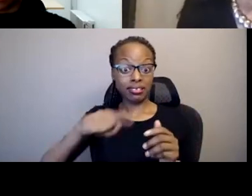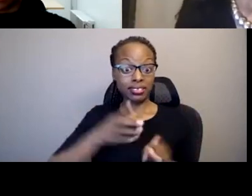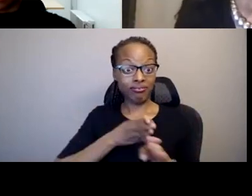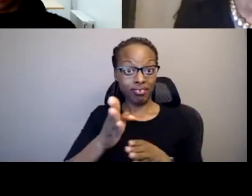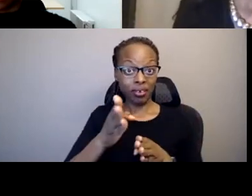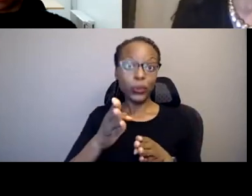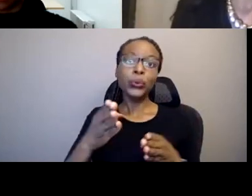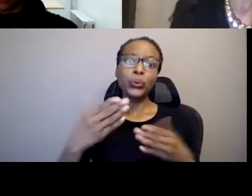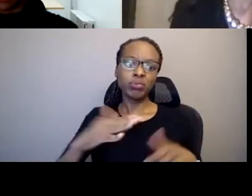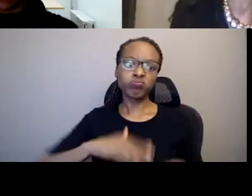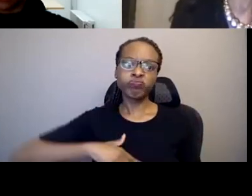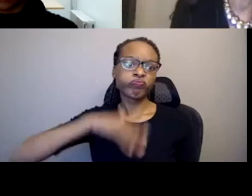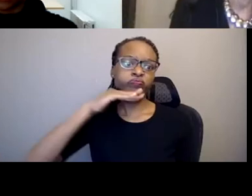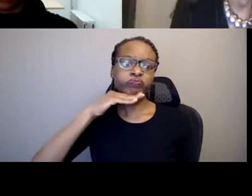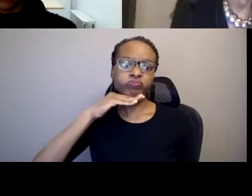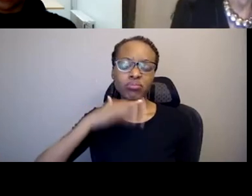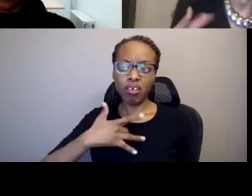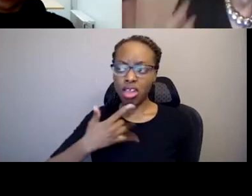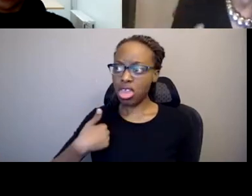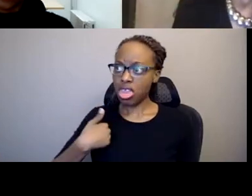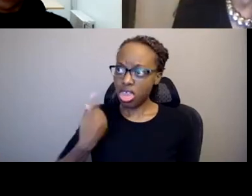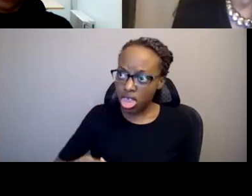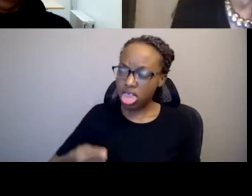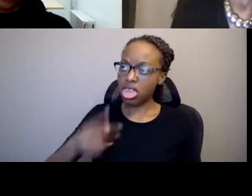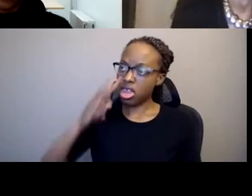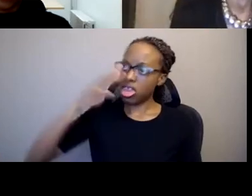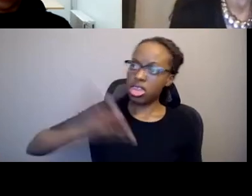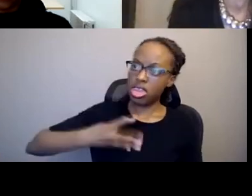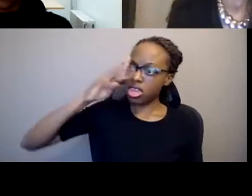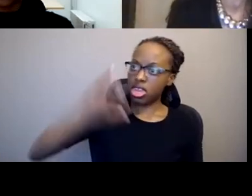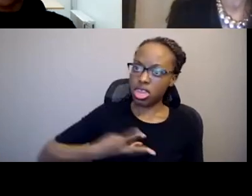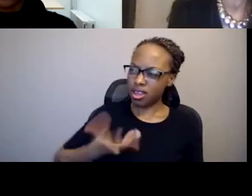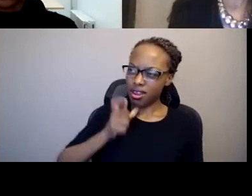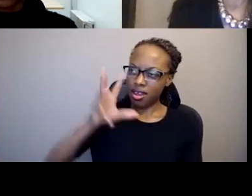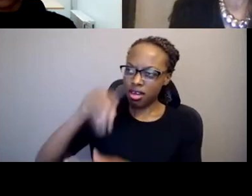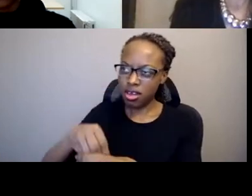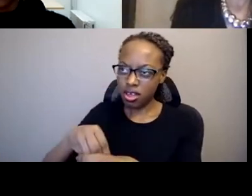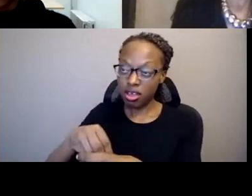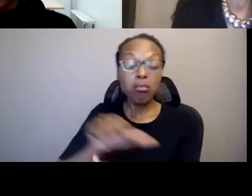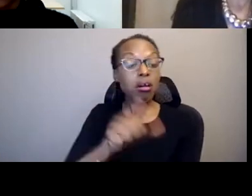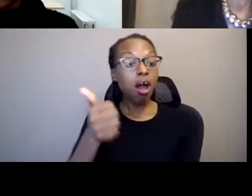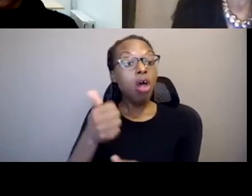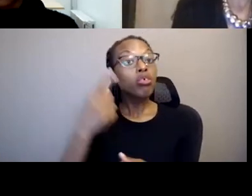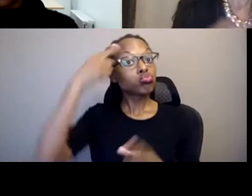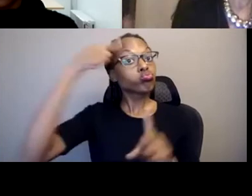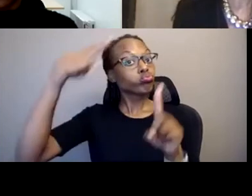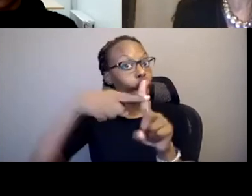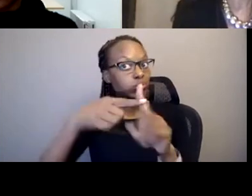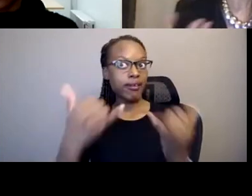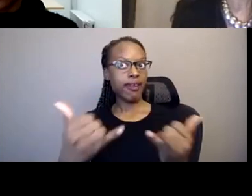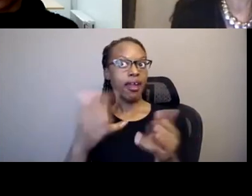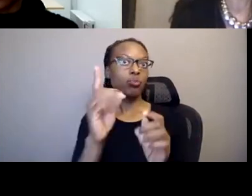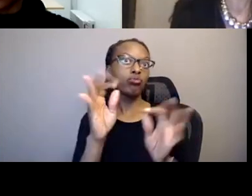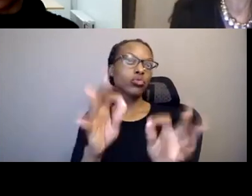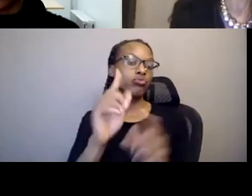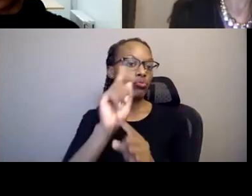but not meaningfully included or supported. Others are optimistic about the potential this moment provides for transformation and the emancipatory potential